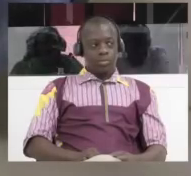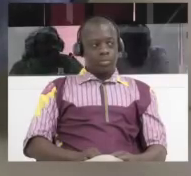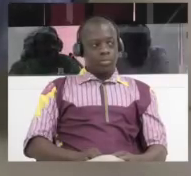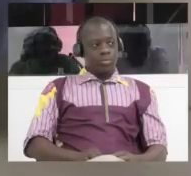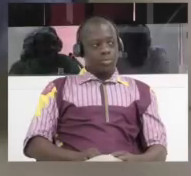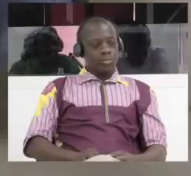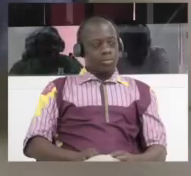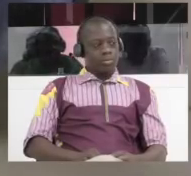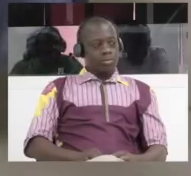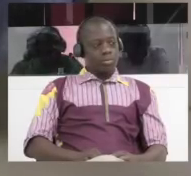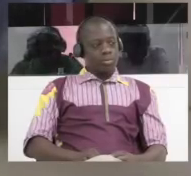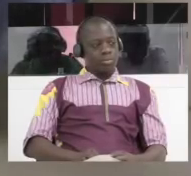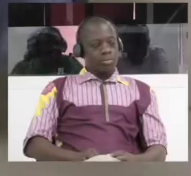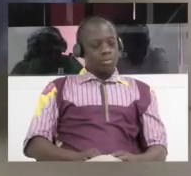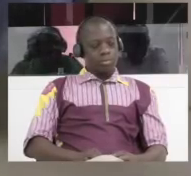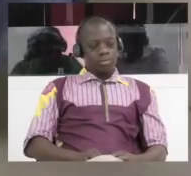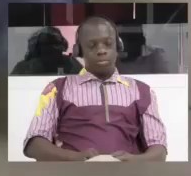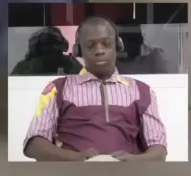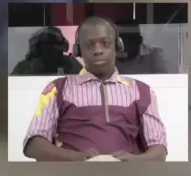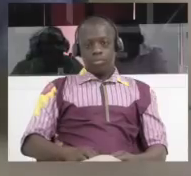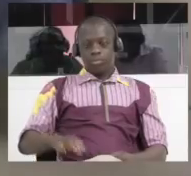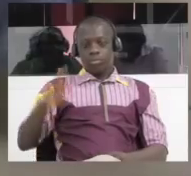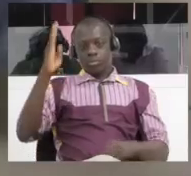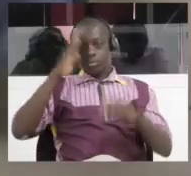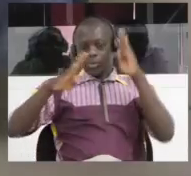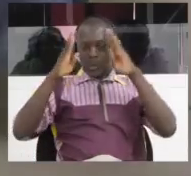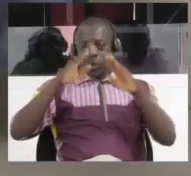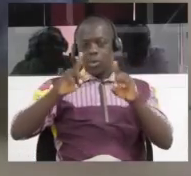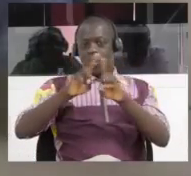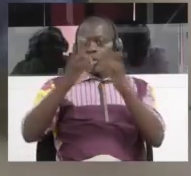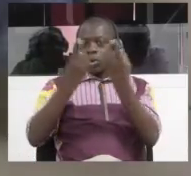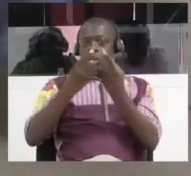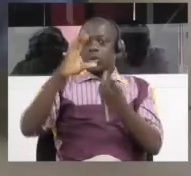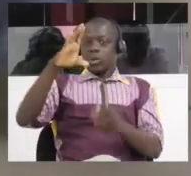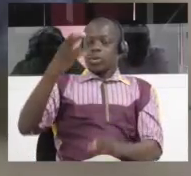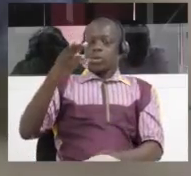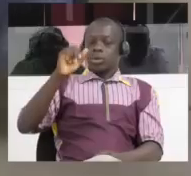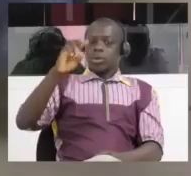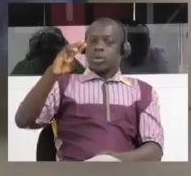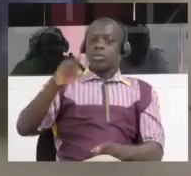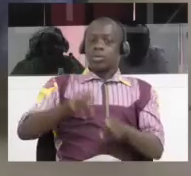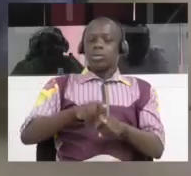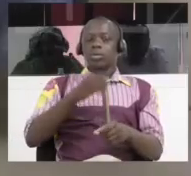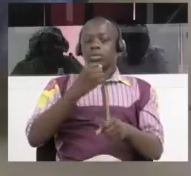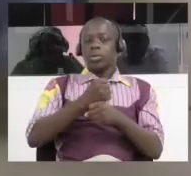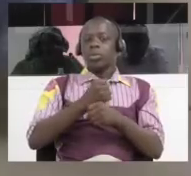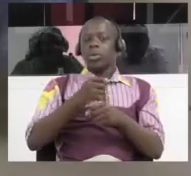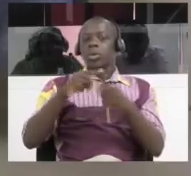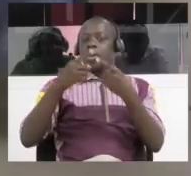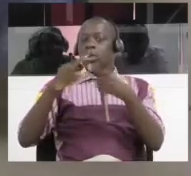He's answered that. Okay. Thank you very much, General Cham. You made a few references to